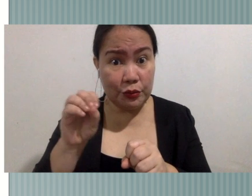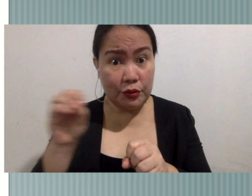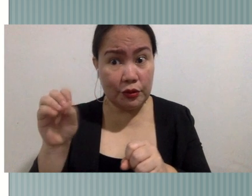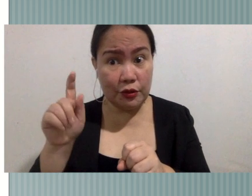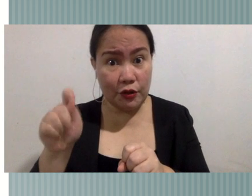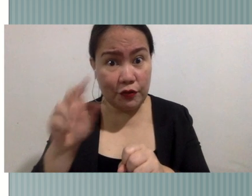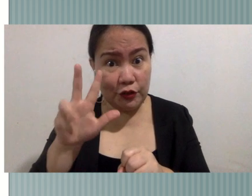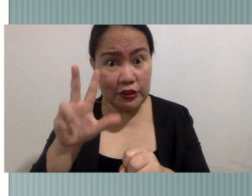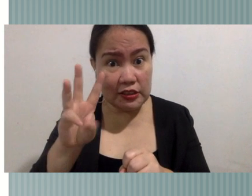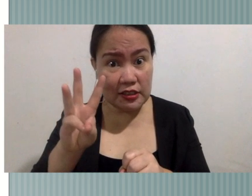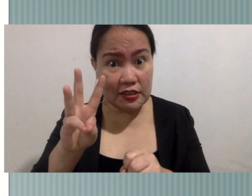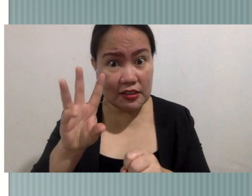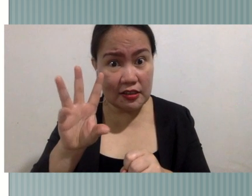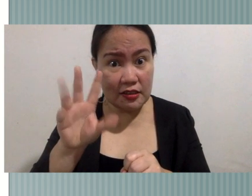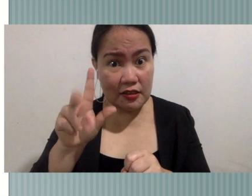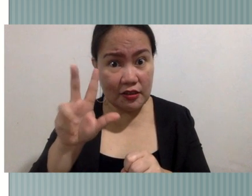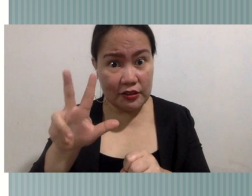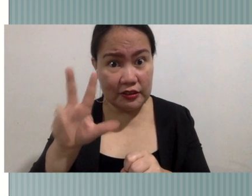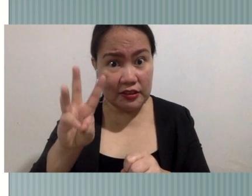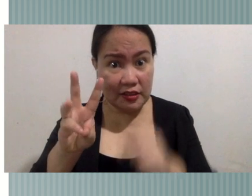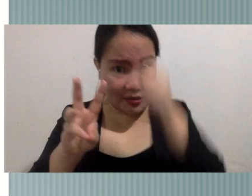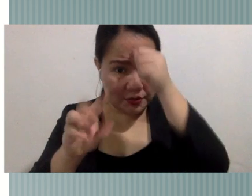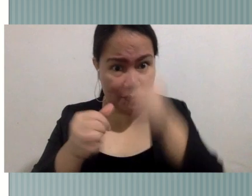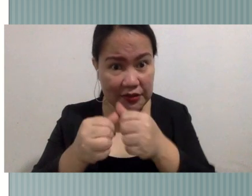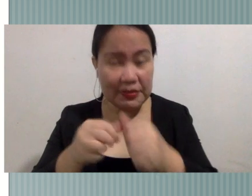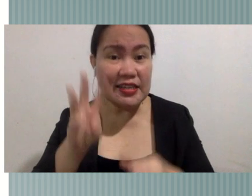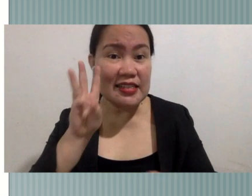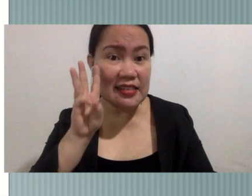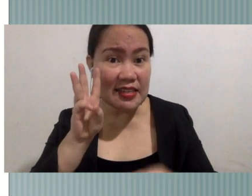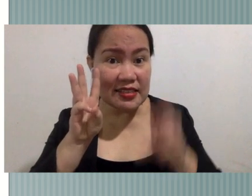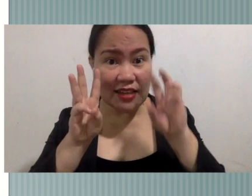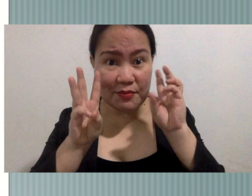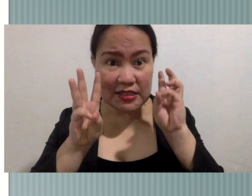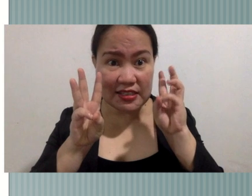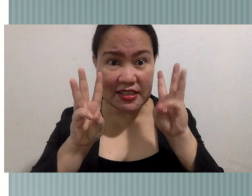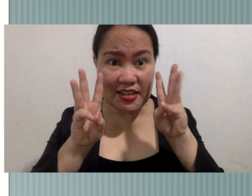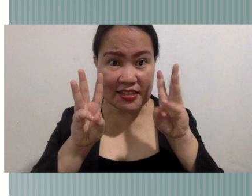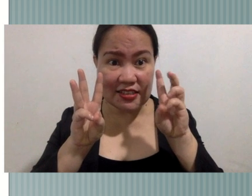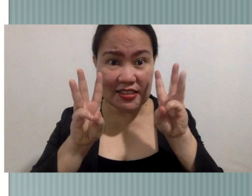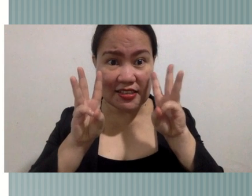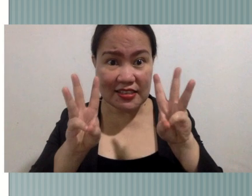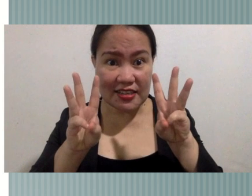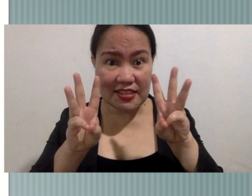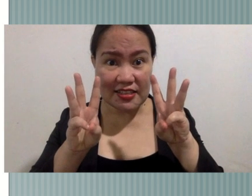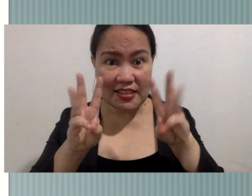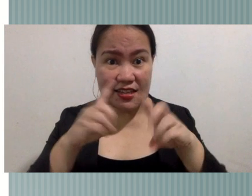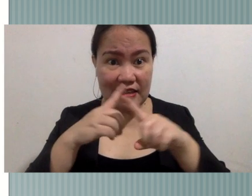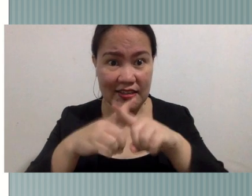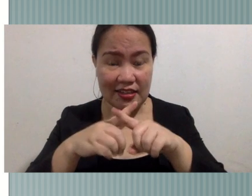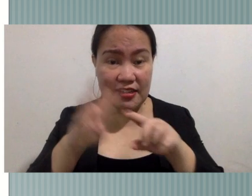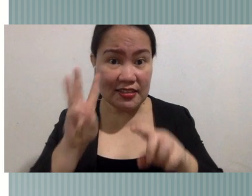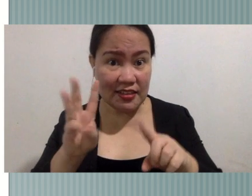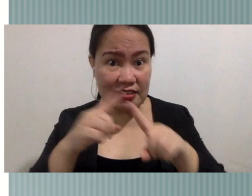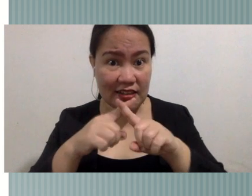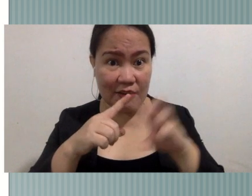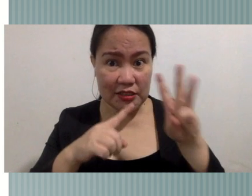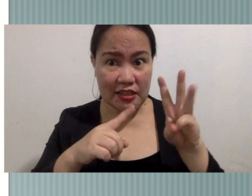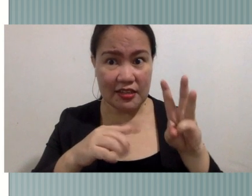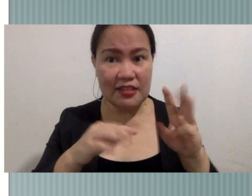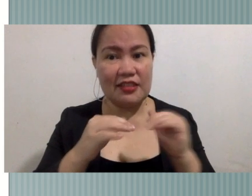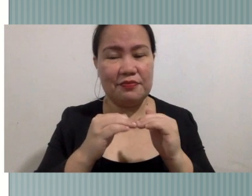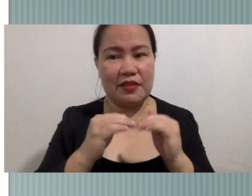yung last ng last term nyo. So, square root ni 36 is 6. So, therefore, the square of binomial